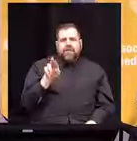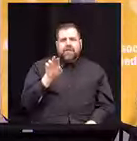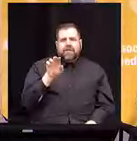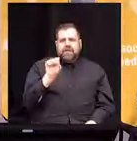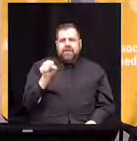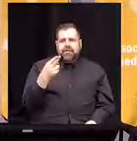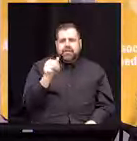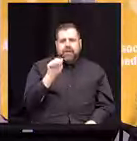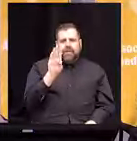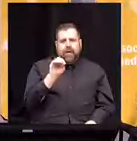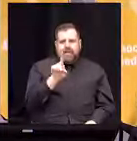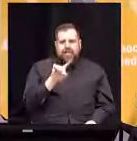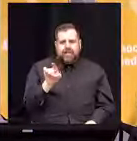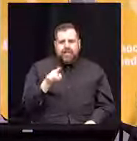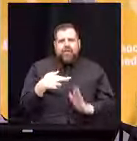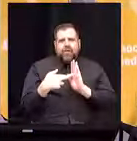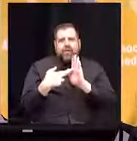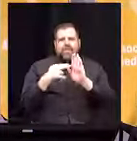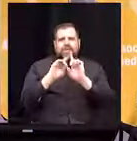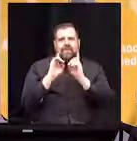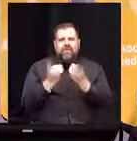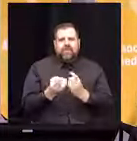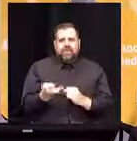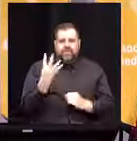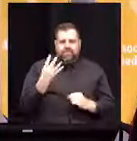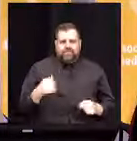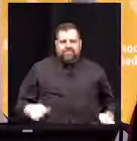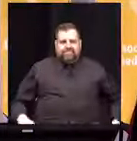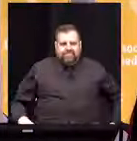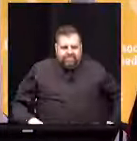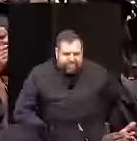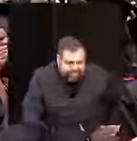Shabazz, representing District 4.